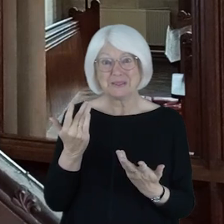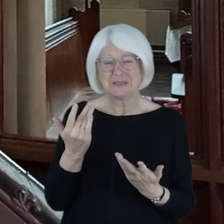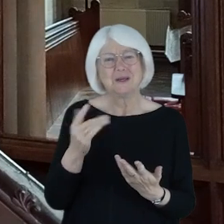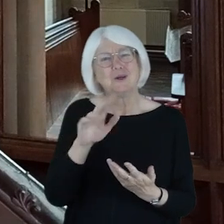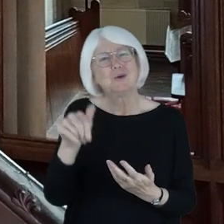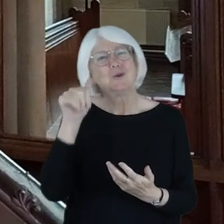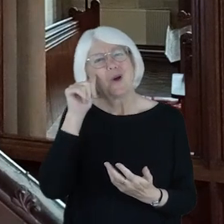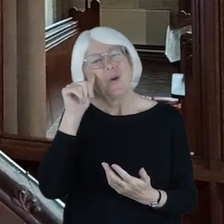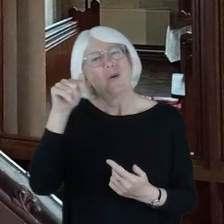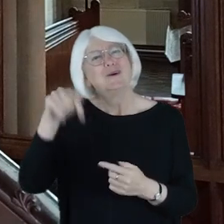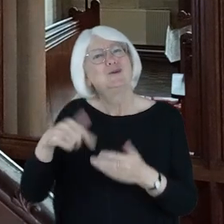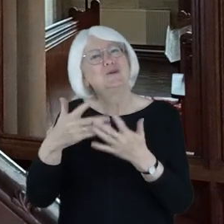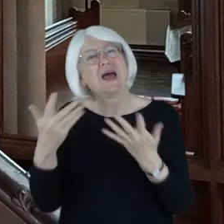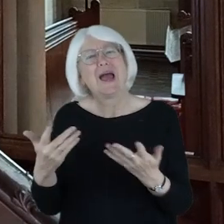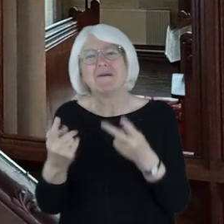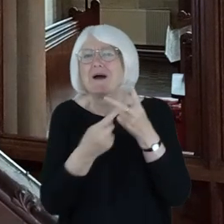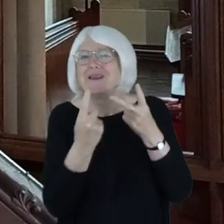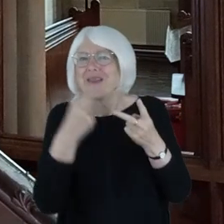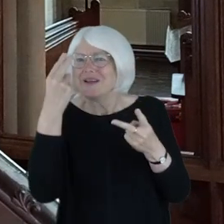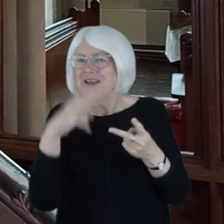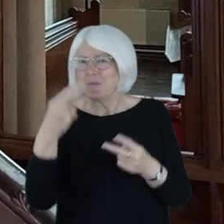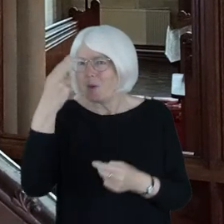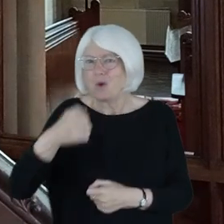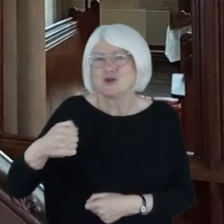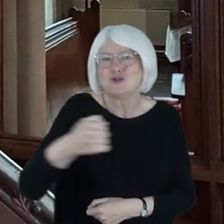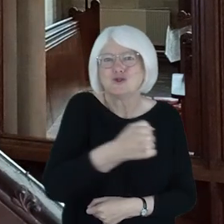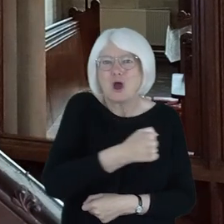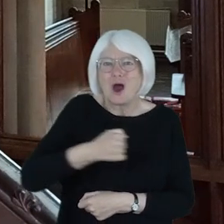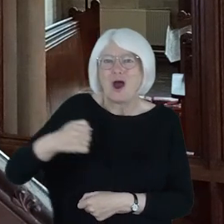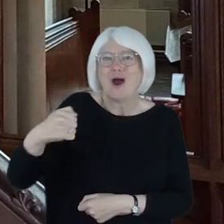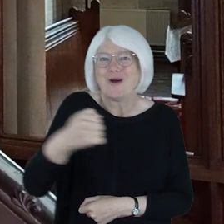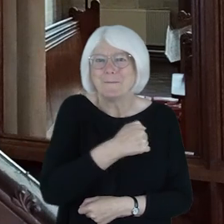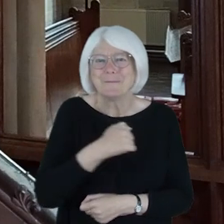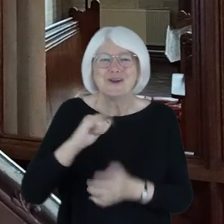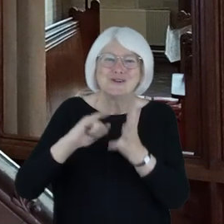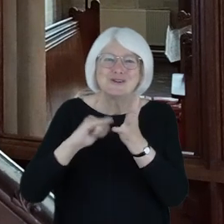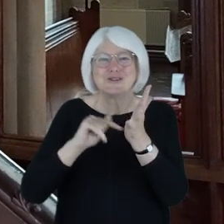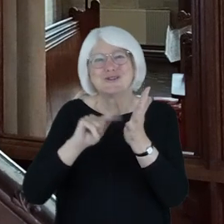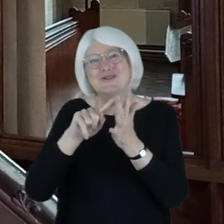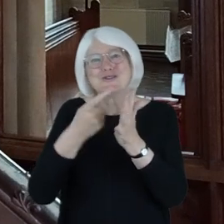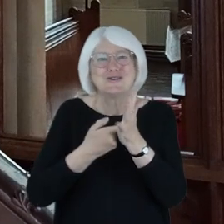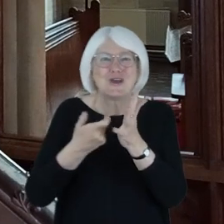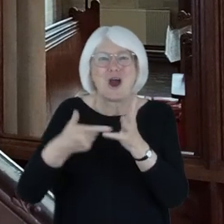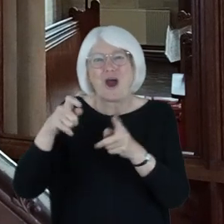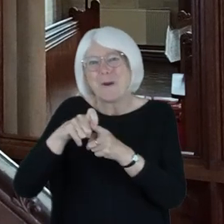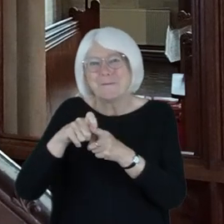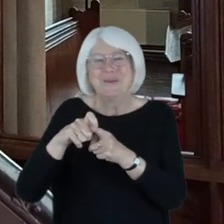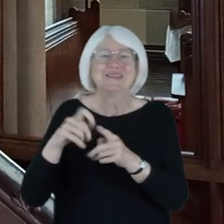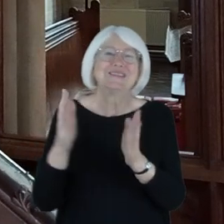its other name, Stir Up Sunday, that timely reminder that Christmas puddings don't make